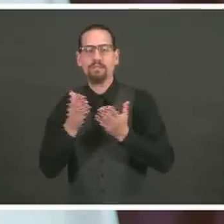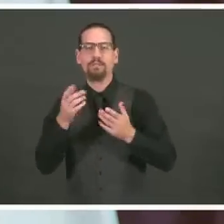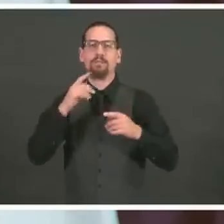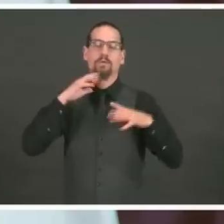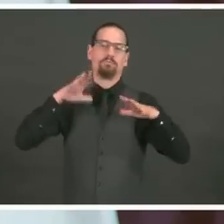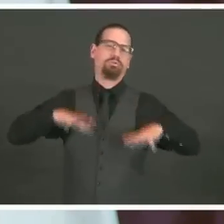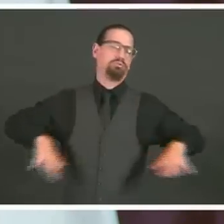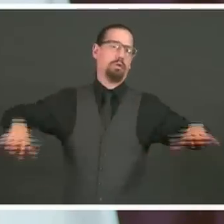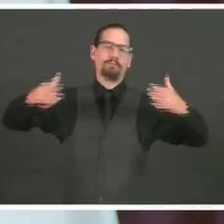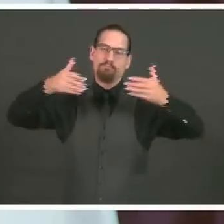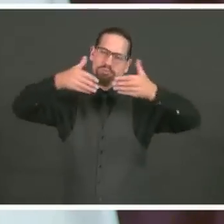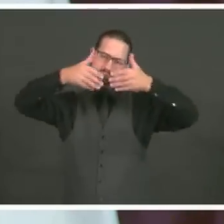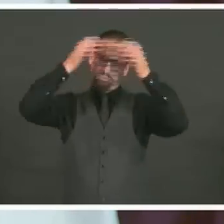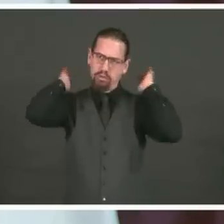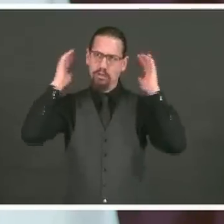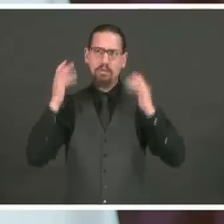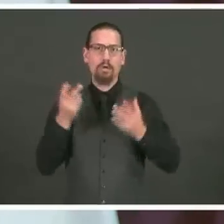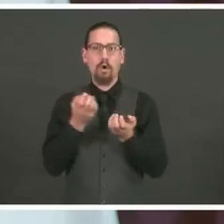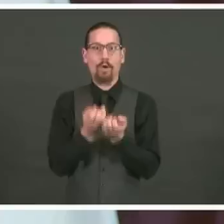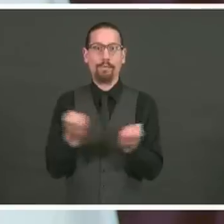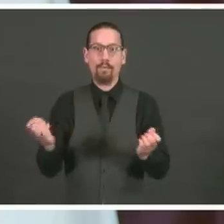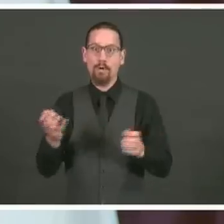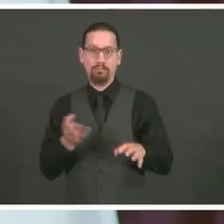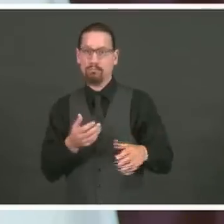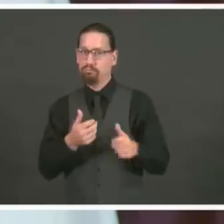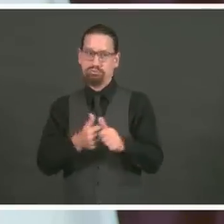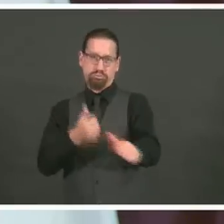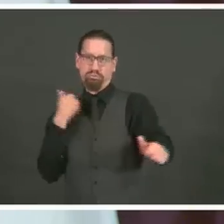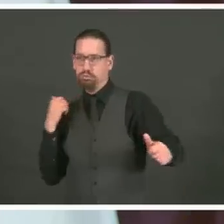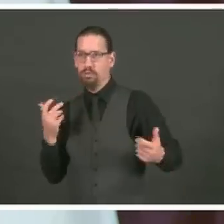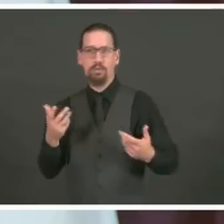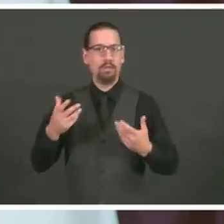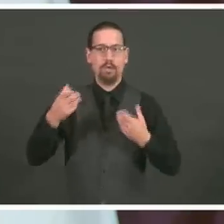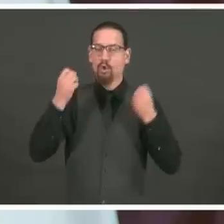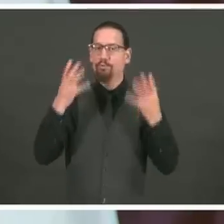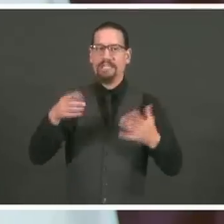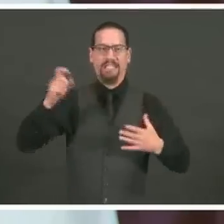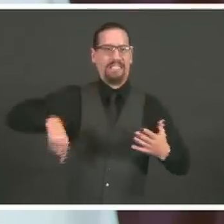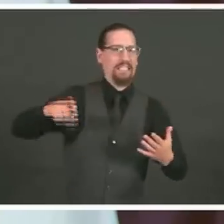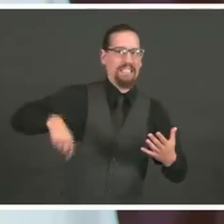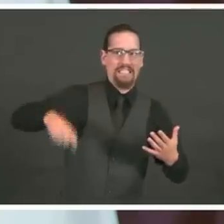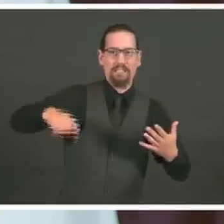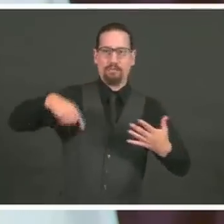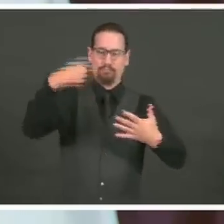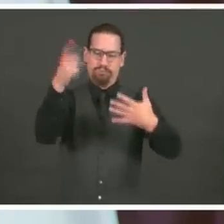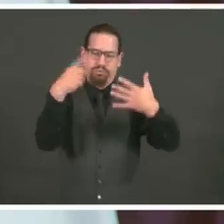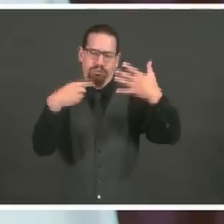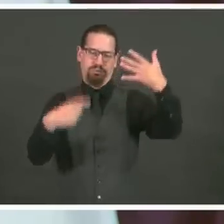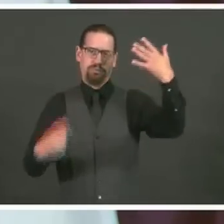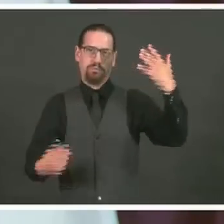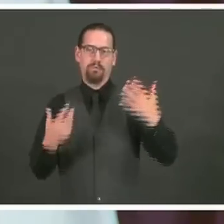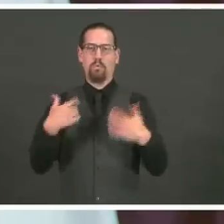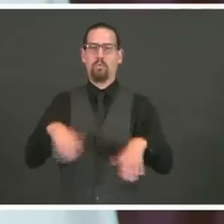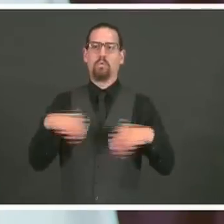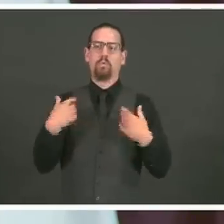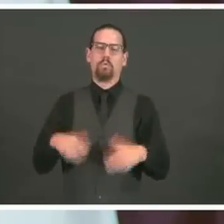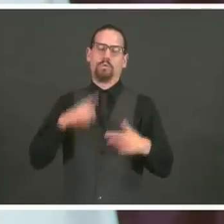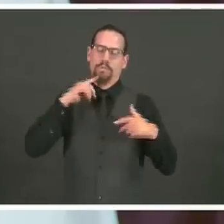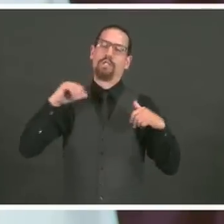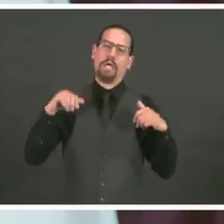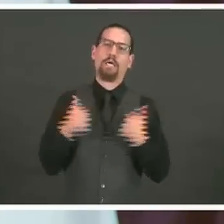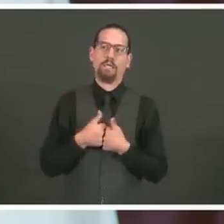through the roof. And so it has been a challenge. But I want to reassure you, as Rhode